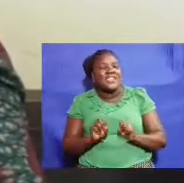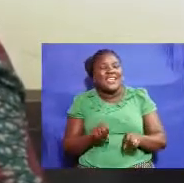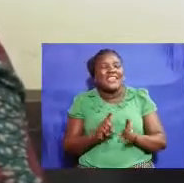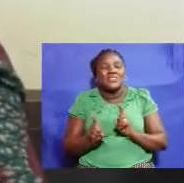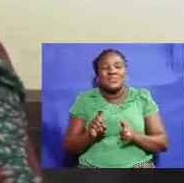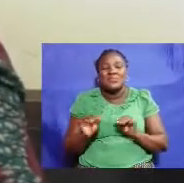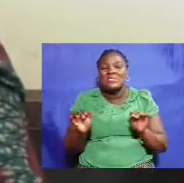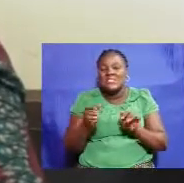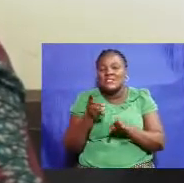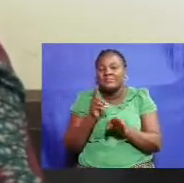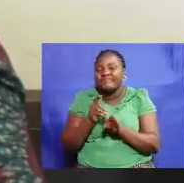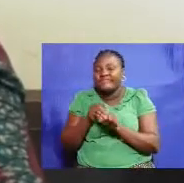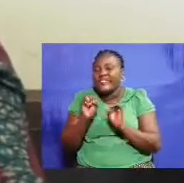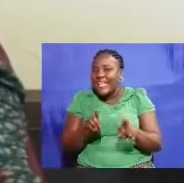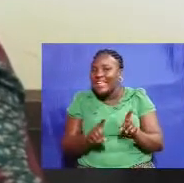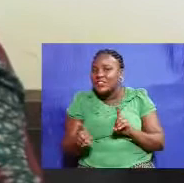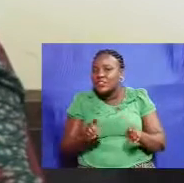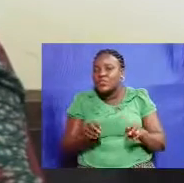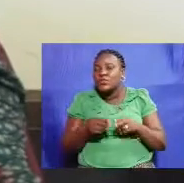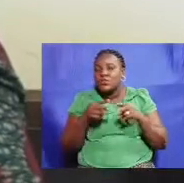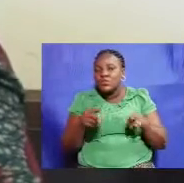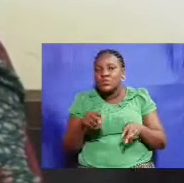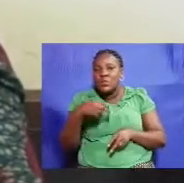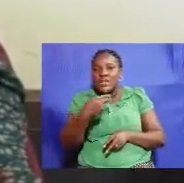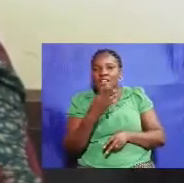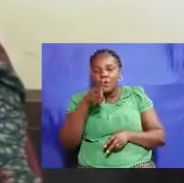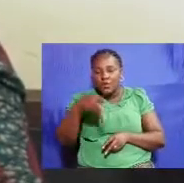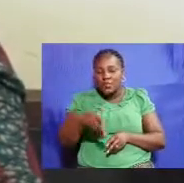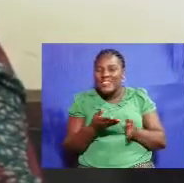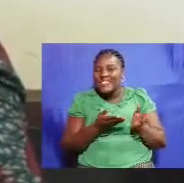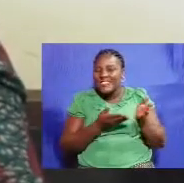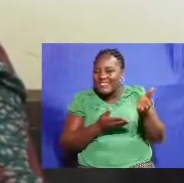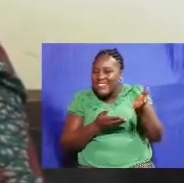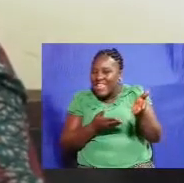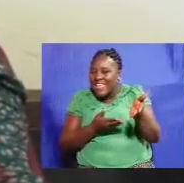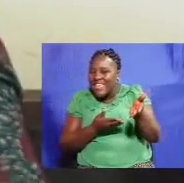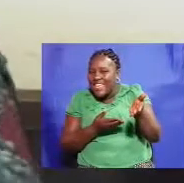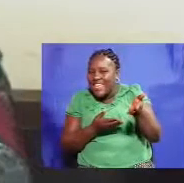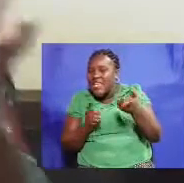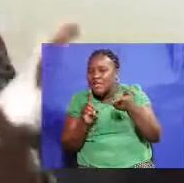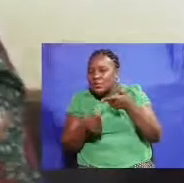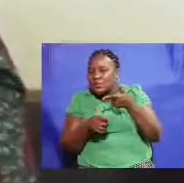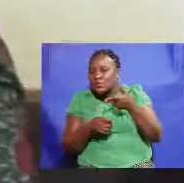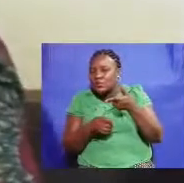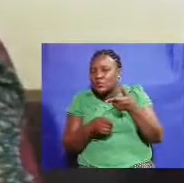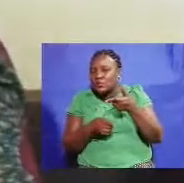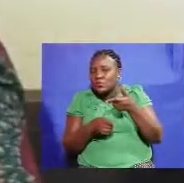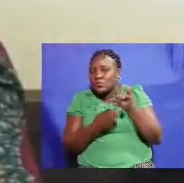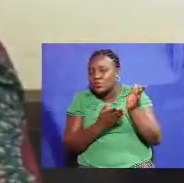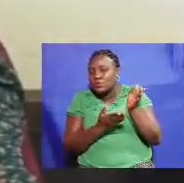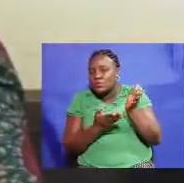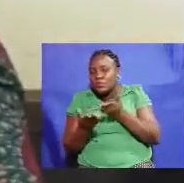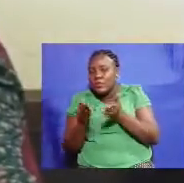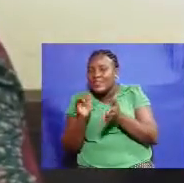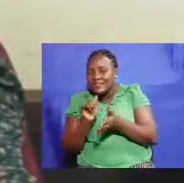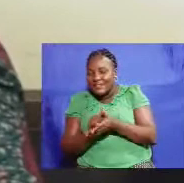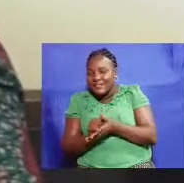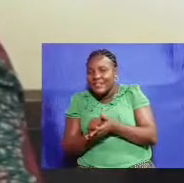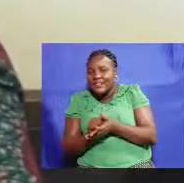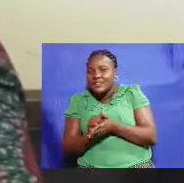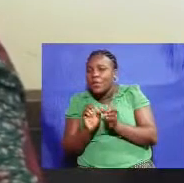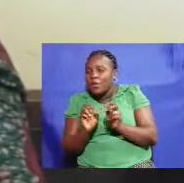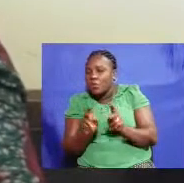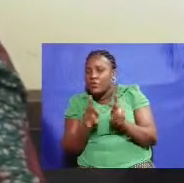persons with disability can do it, and therefore H4P is there to give them that